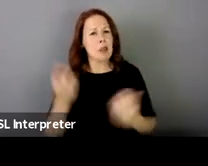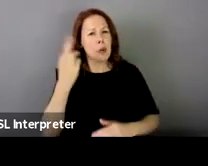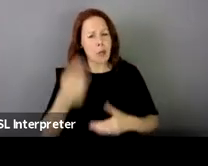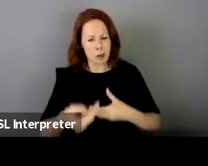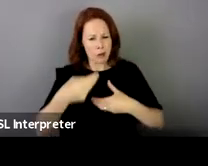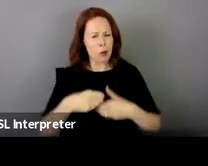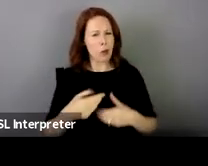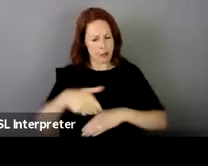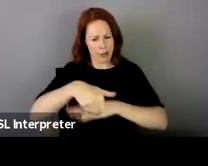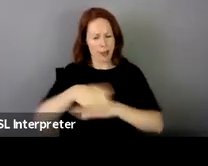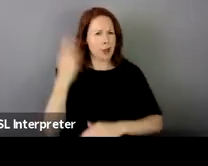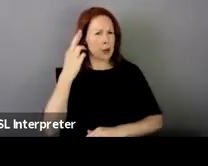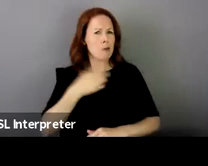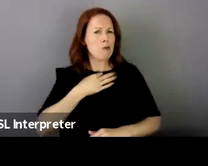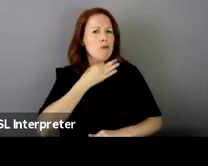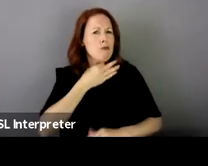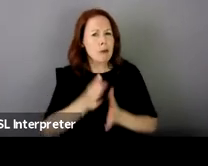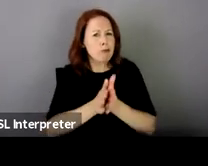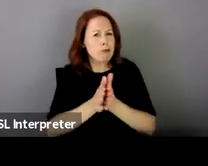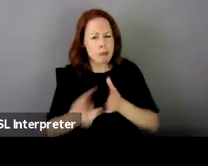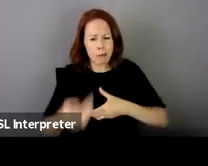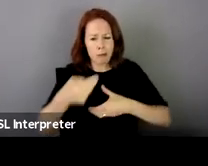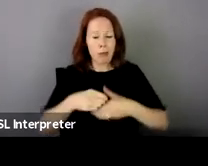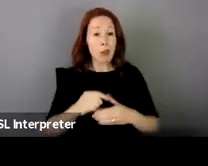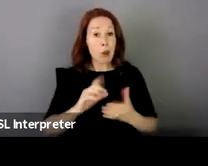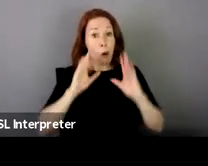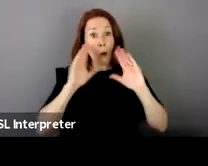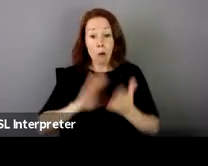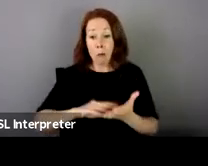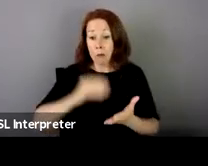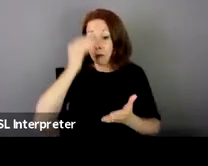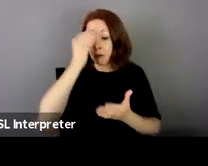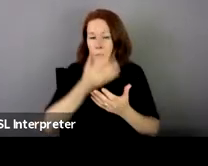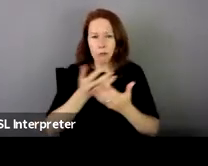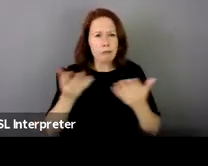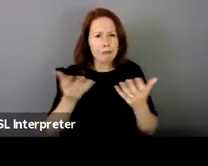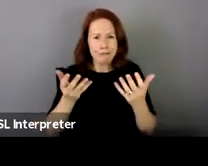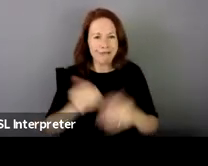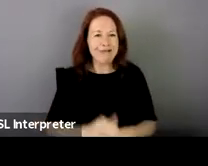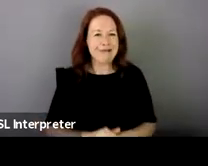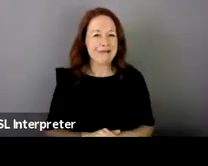joined this evening's panel? What are you hoping to learn?